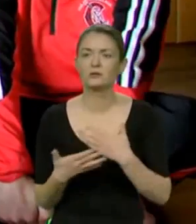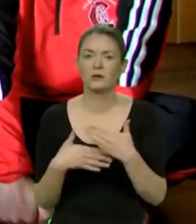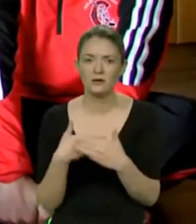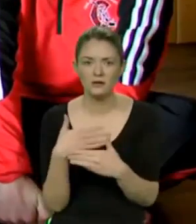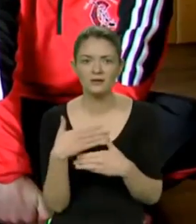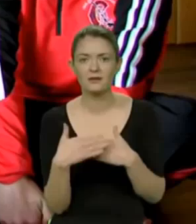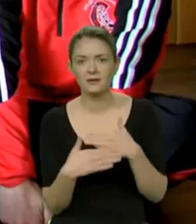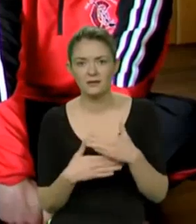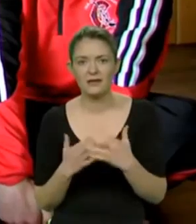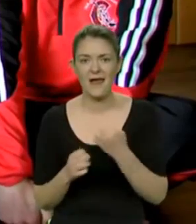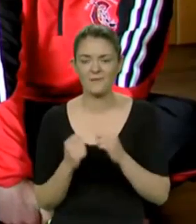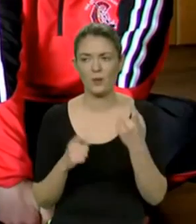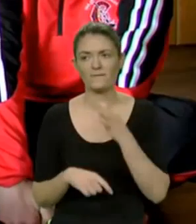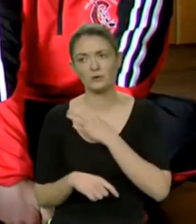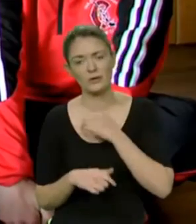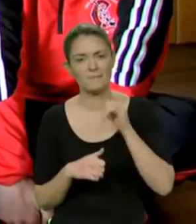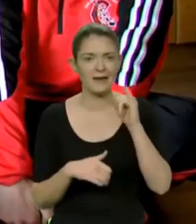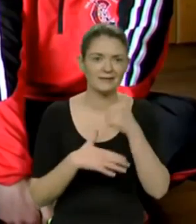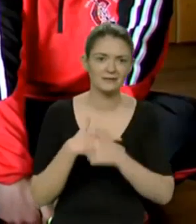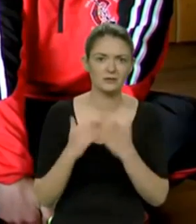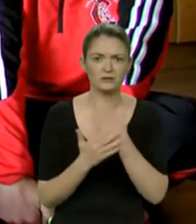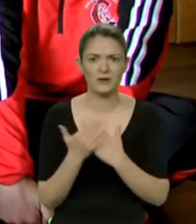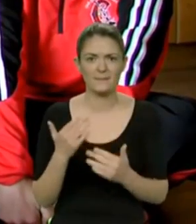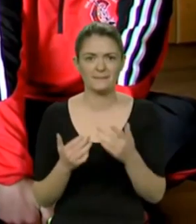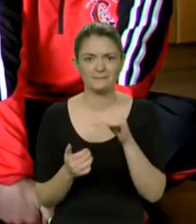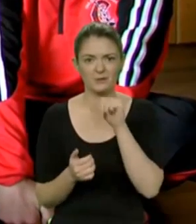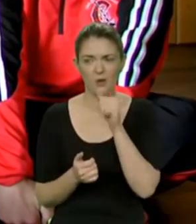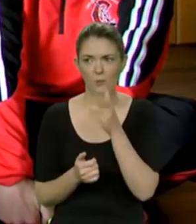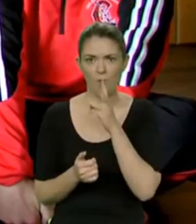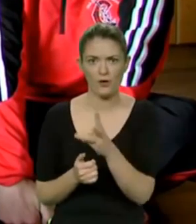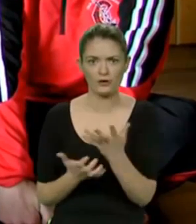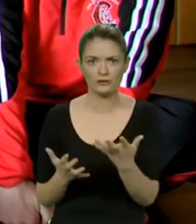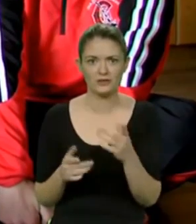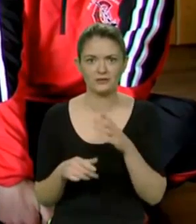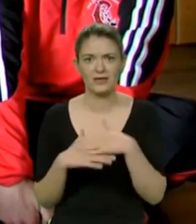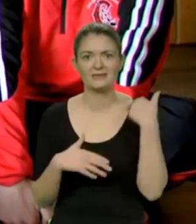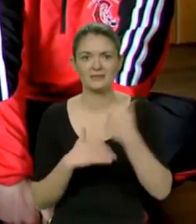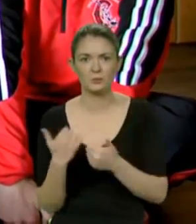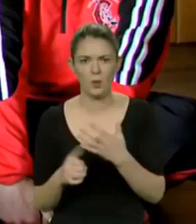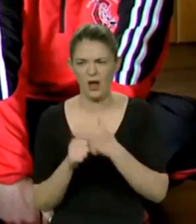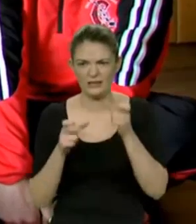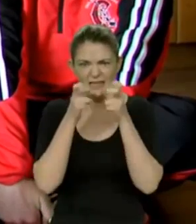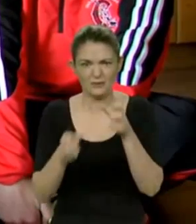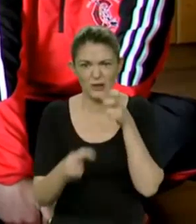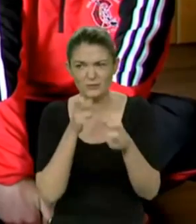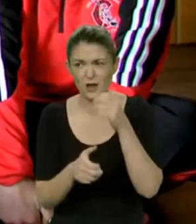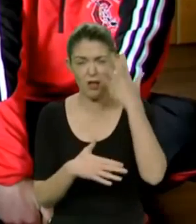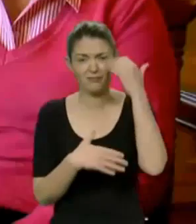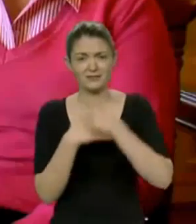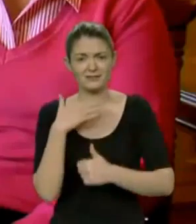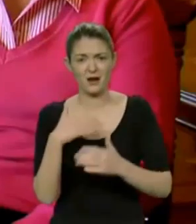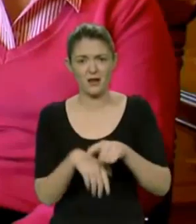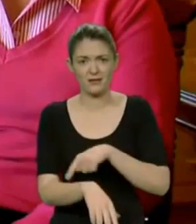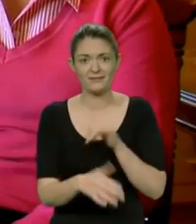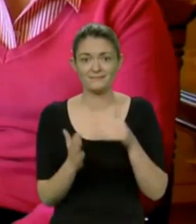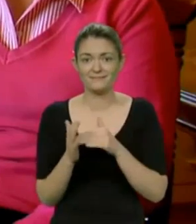has their good and bad days. Some days you mightn't get a word said to you and the next day you're just getting shouted at all day long. Yeah. You're just having a bad day, like, you just get over it.